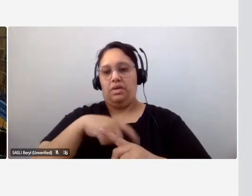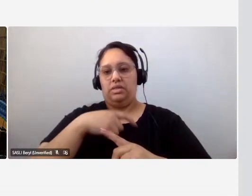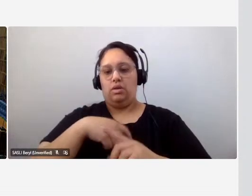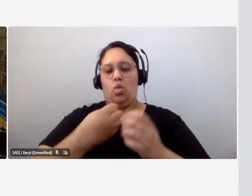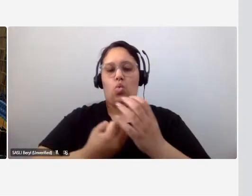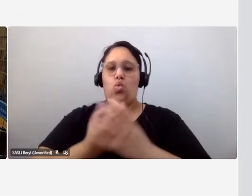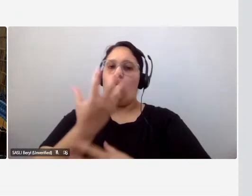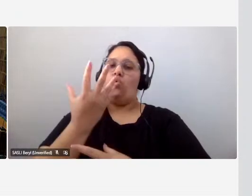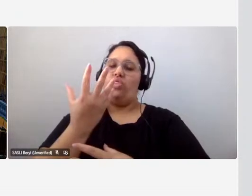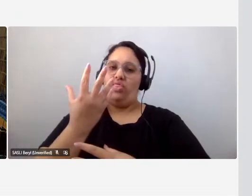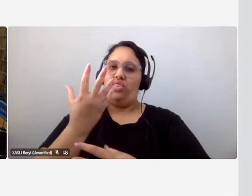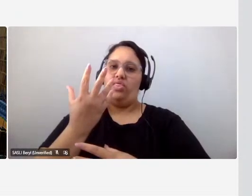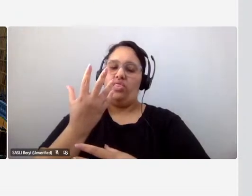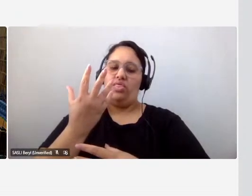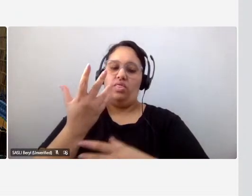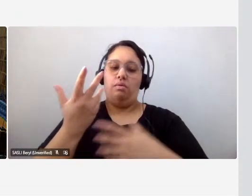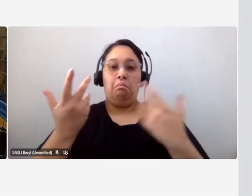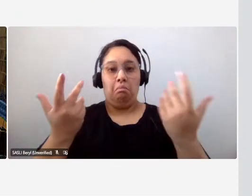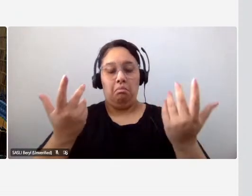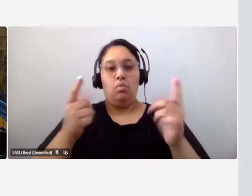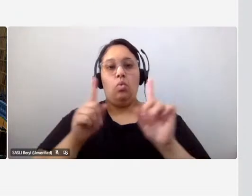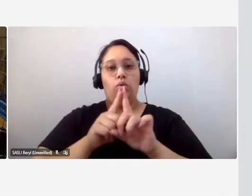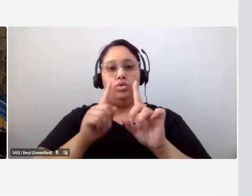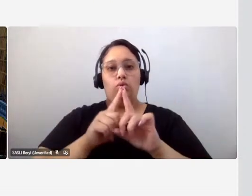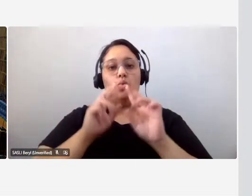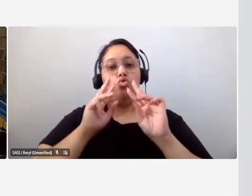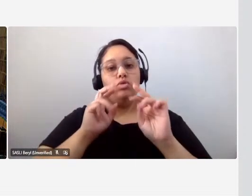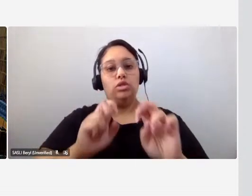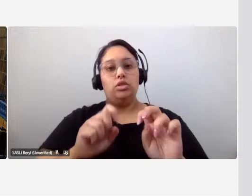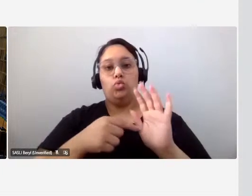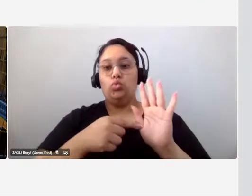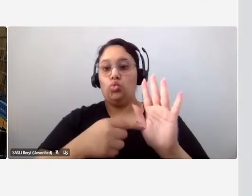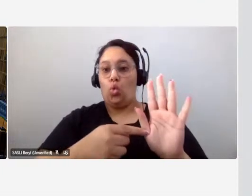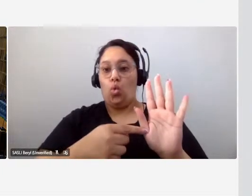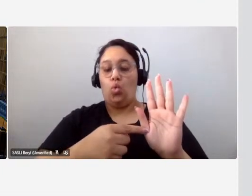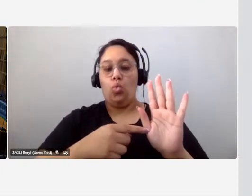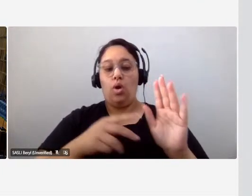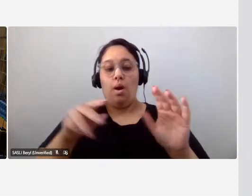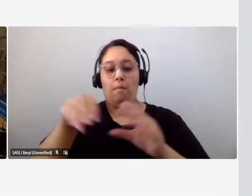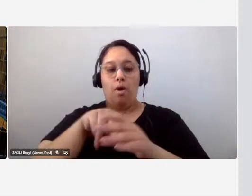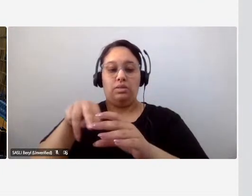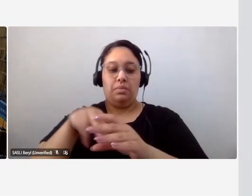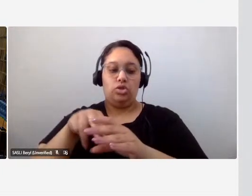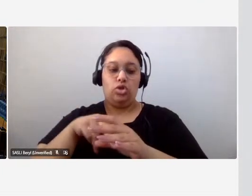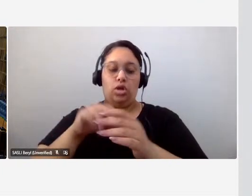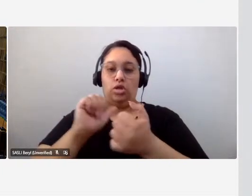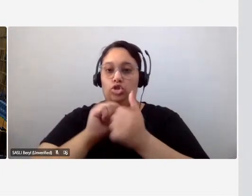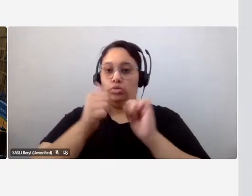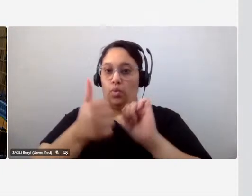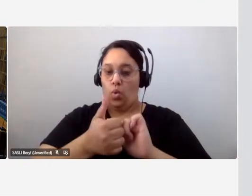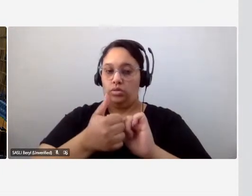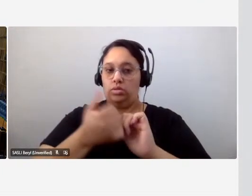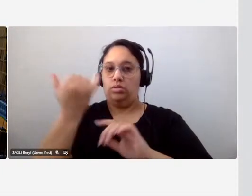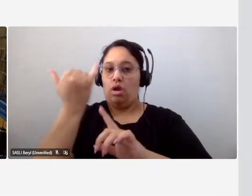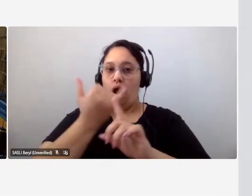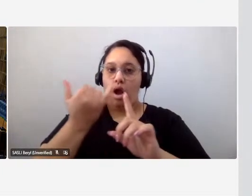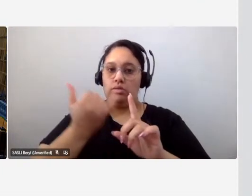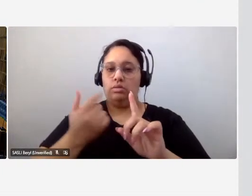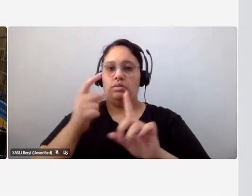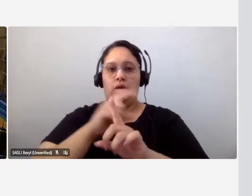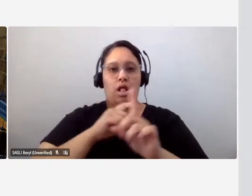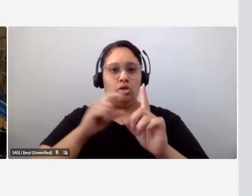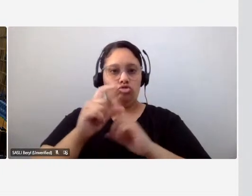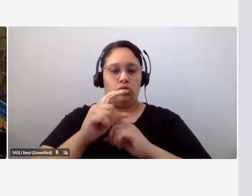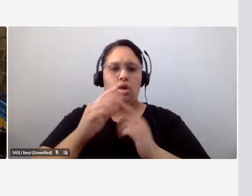growth, right? And research shows that participation in sports, arts, and culture